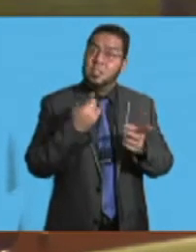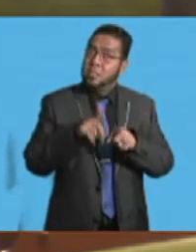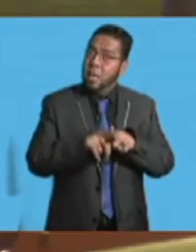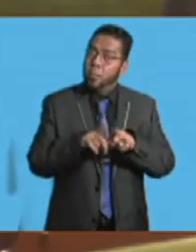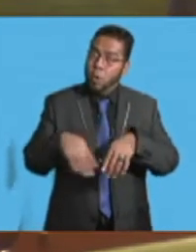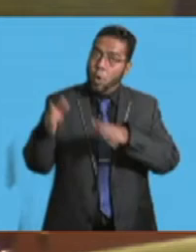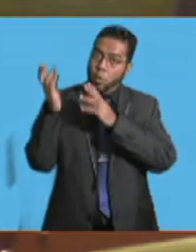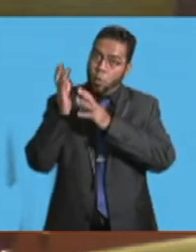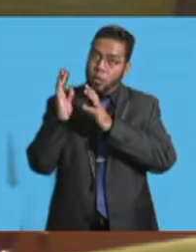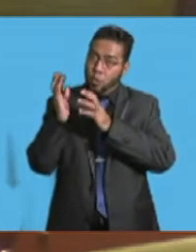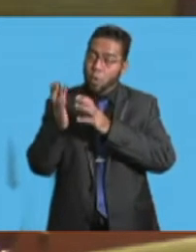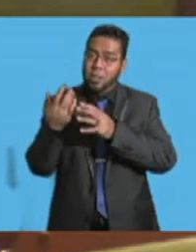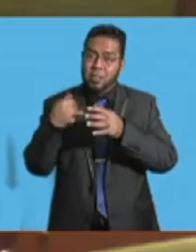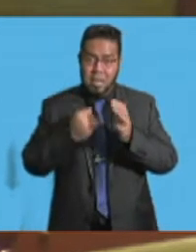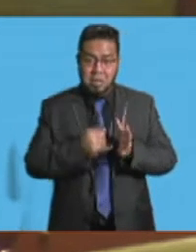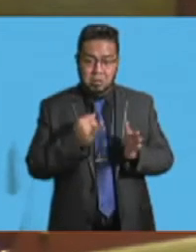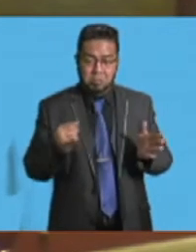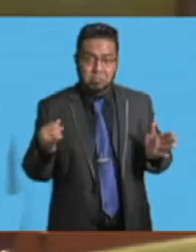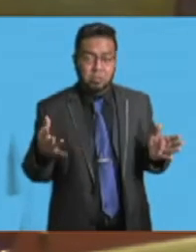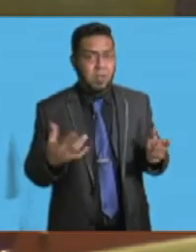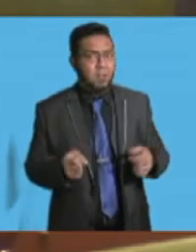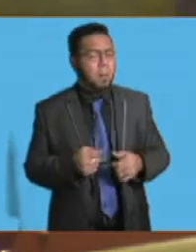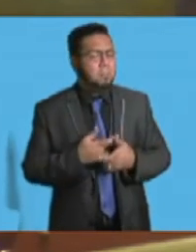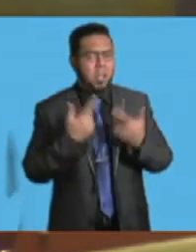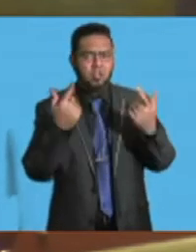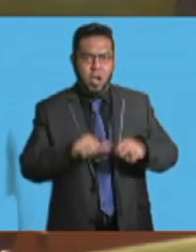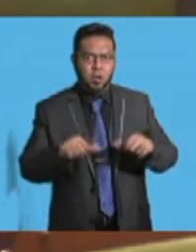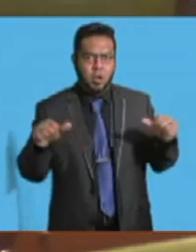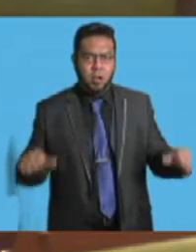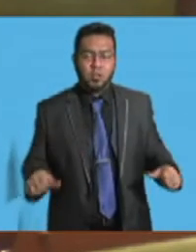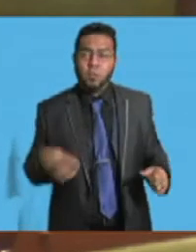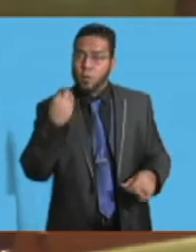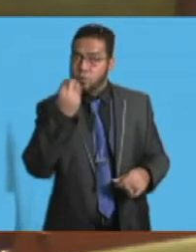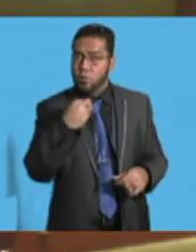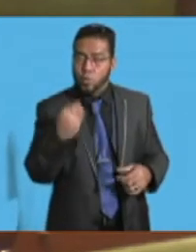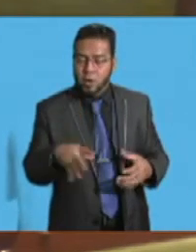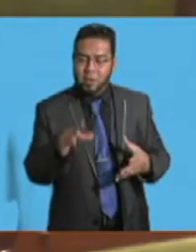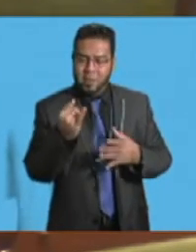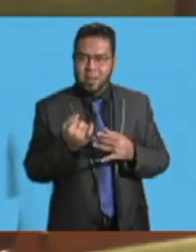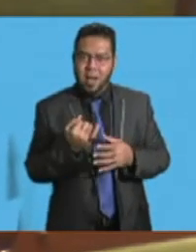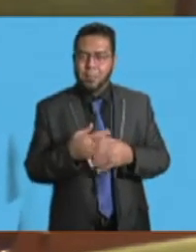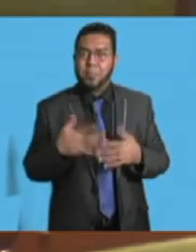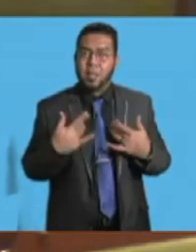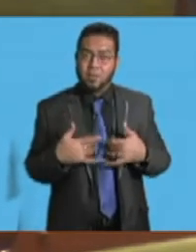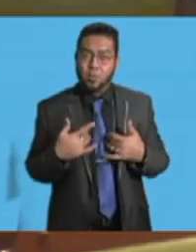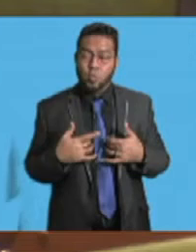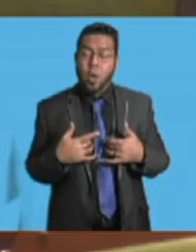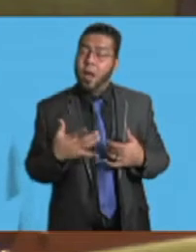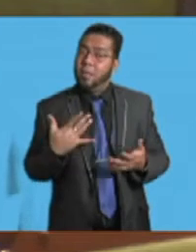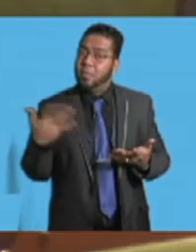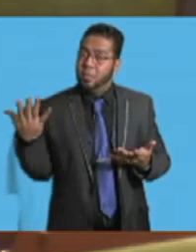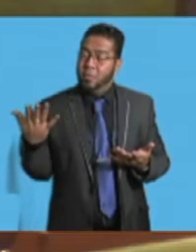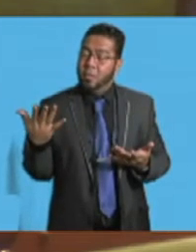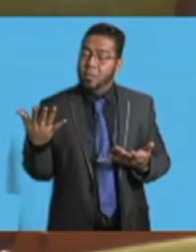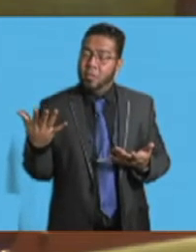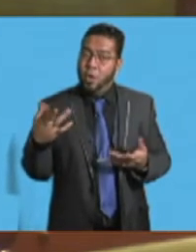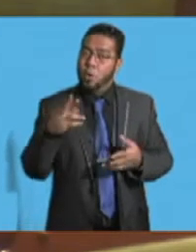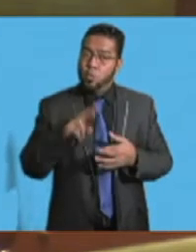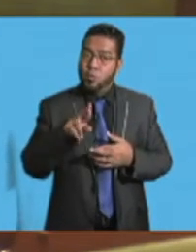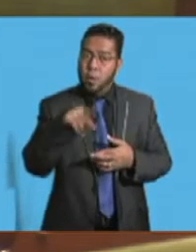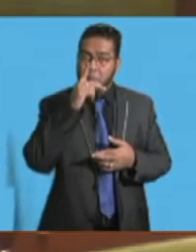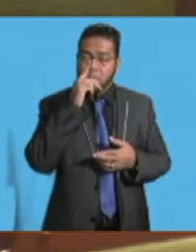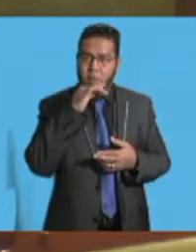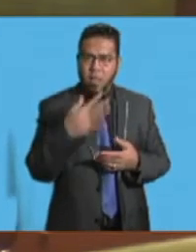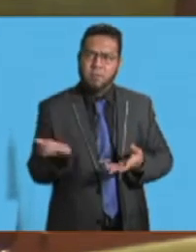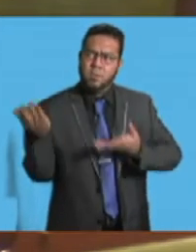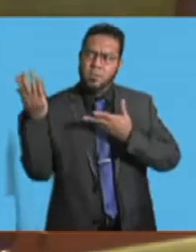the coconut industry in Fiji is one of the major agriculture industry for food and income livelihood. Over the years, our rural dwellers rely heavily on